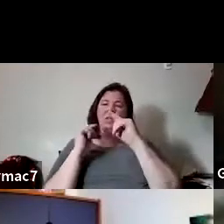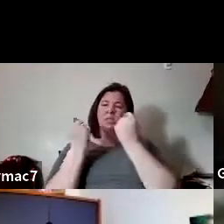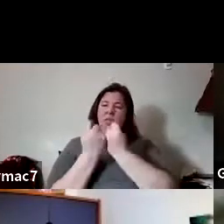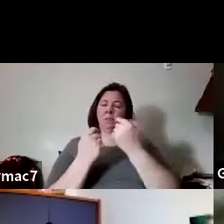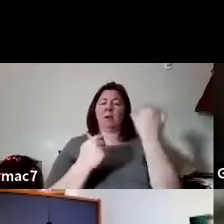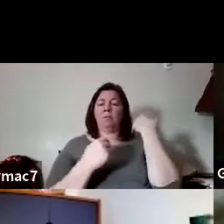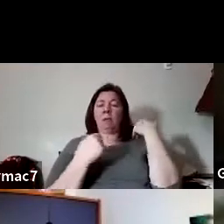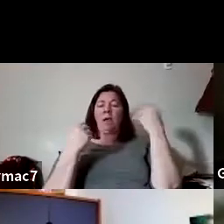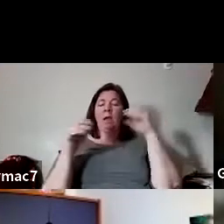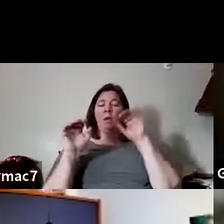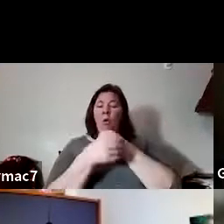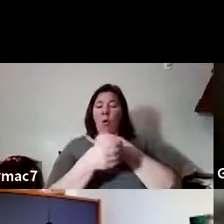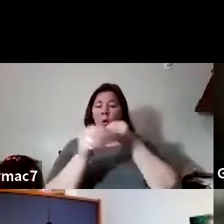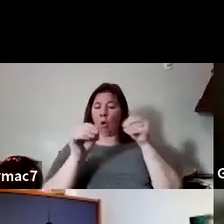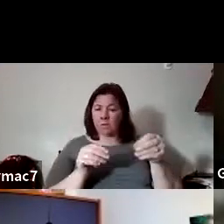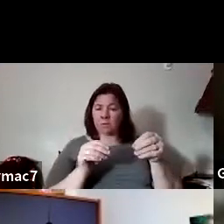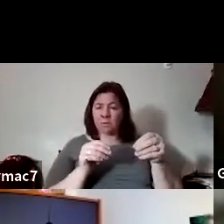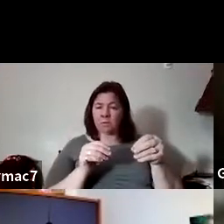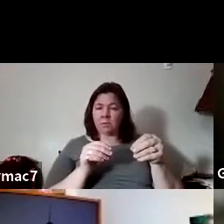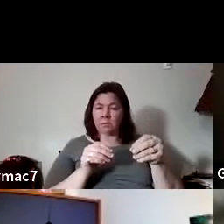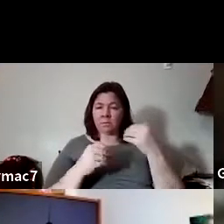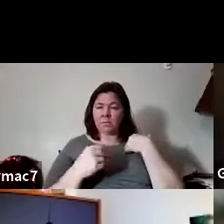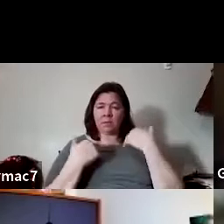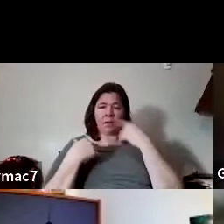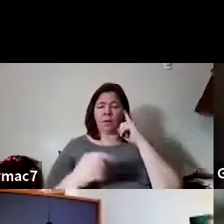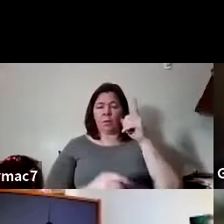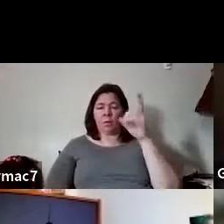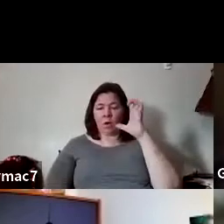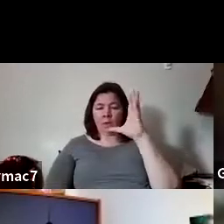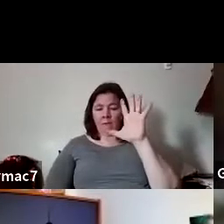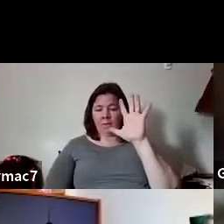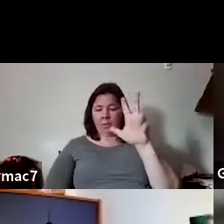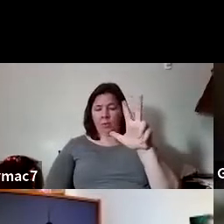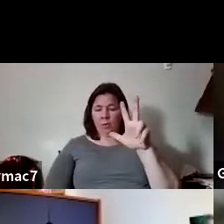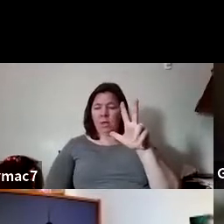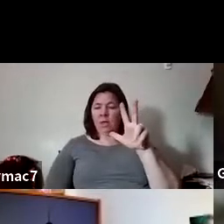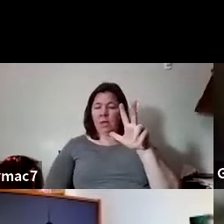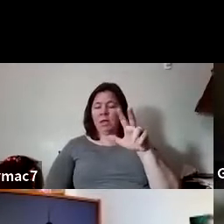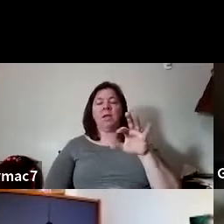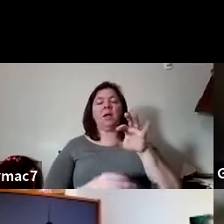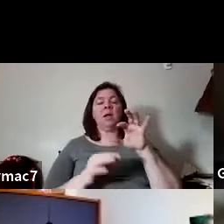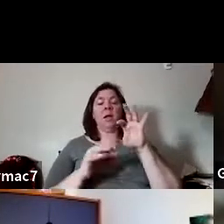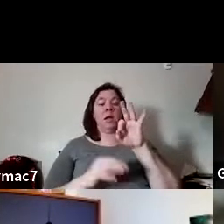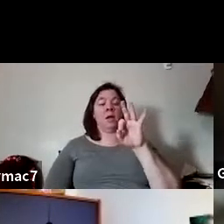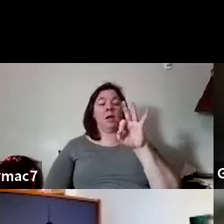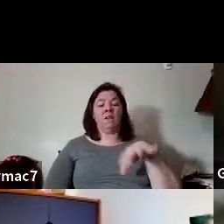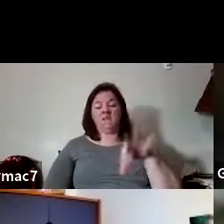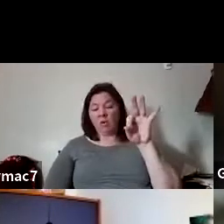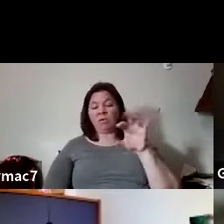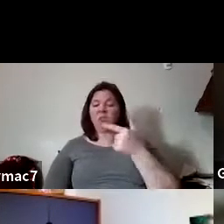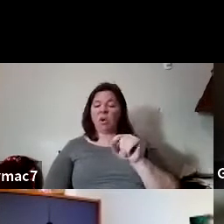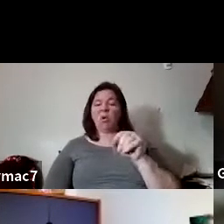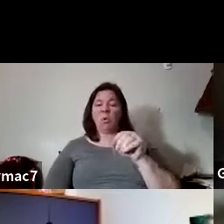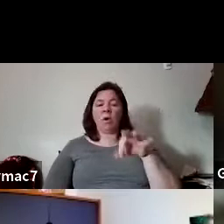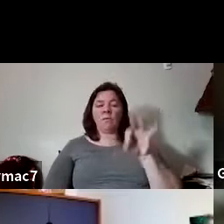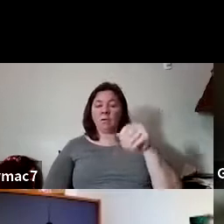your pending founders as well. I've got about 153 pending founders, and I sent out an email